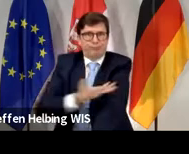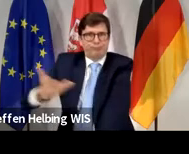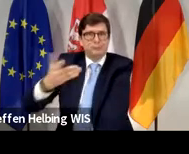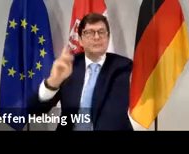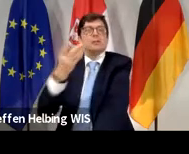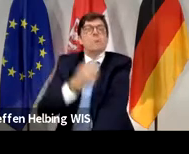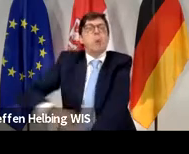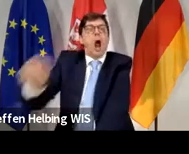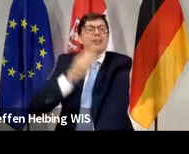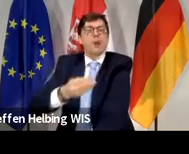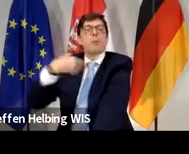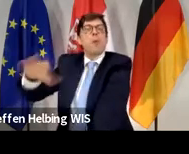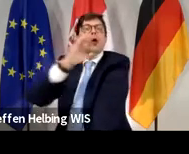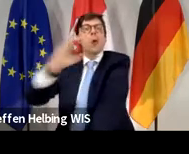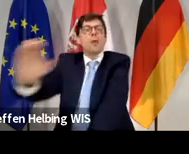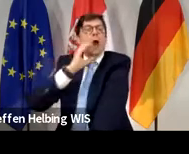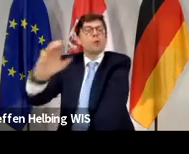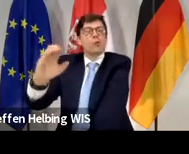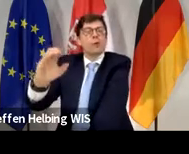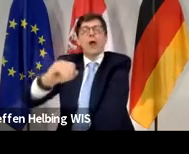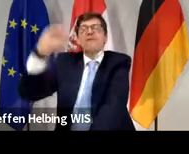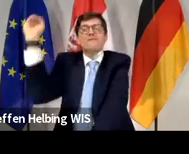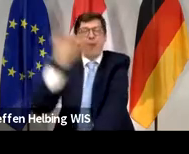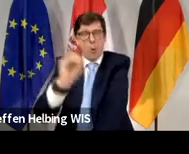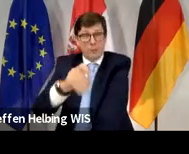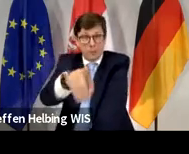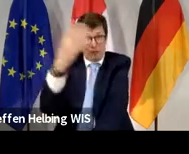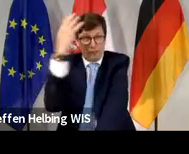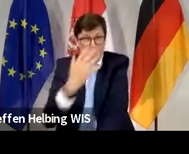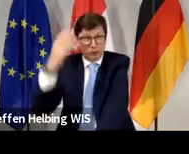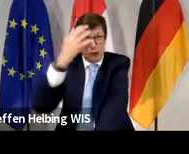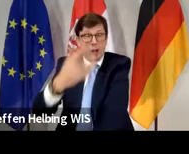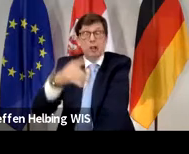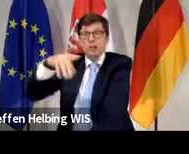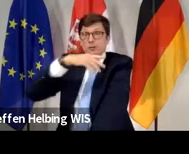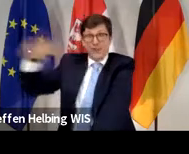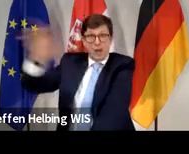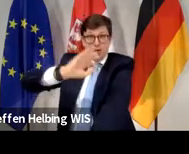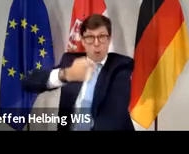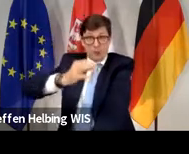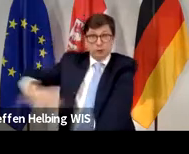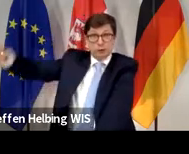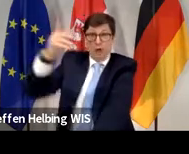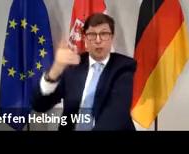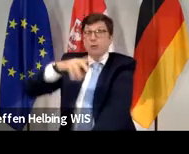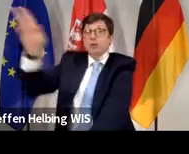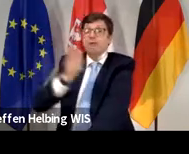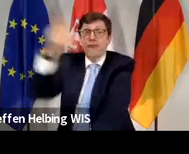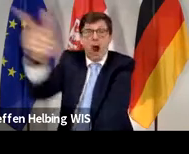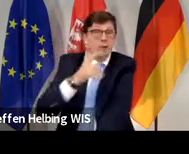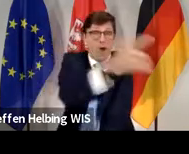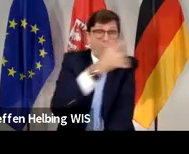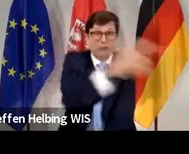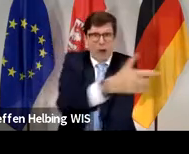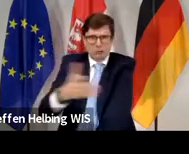not only the interpreter. What is the problem for now? Because you always see just the interpreter. For example, remember, if you go to